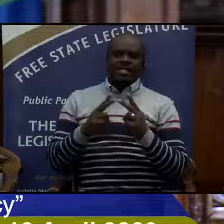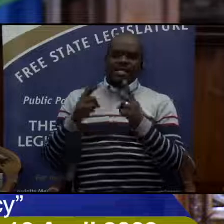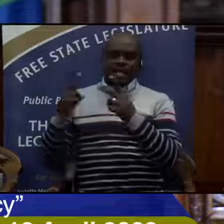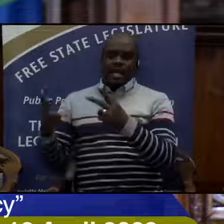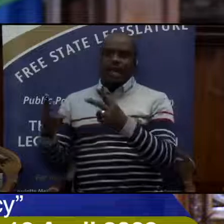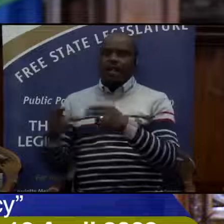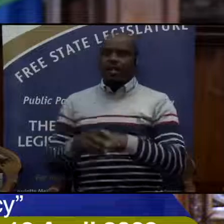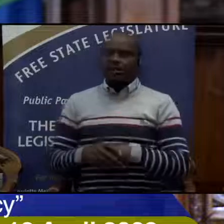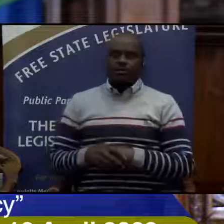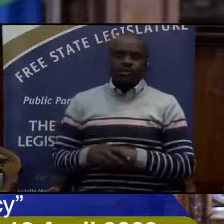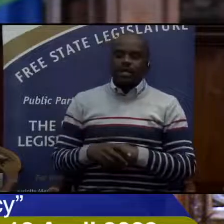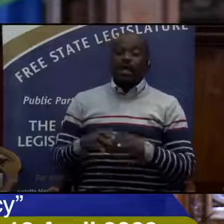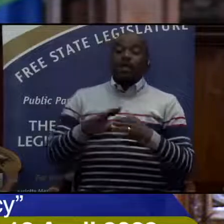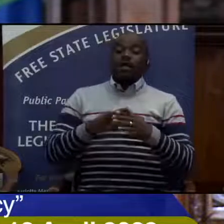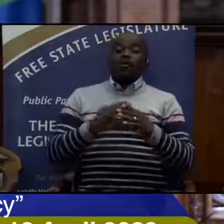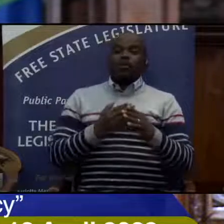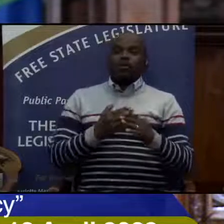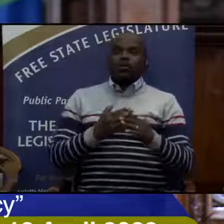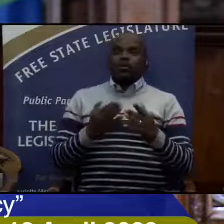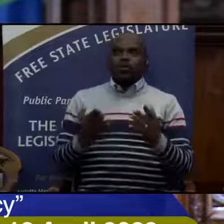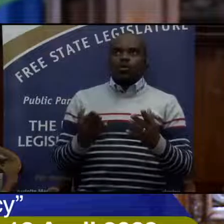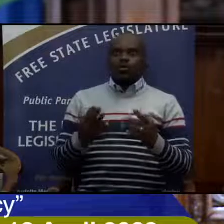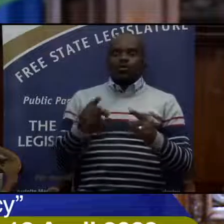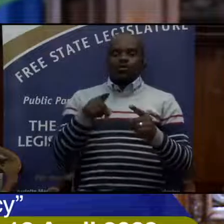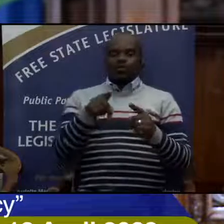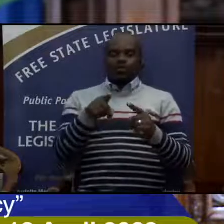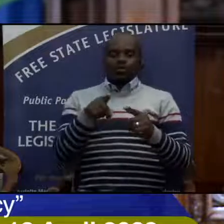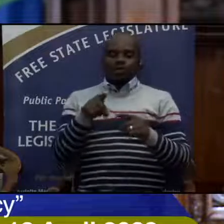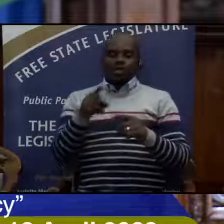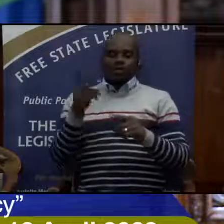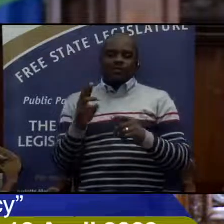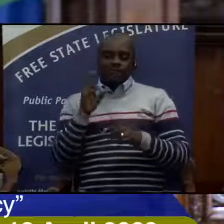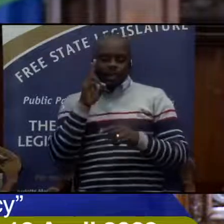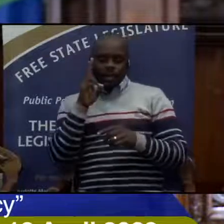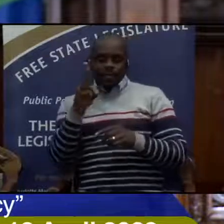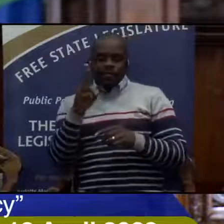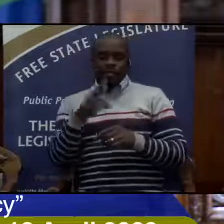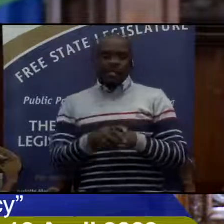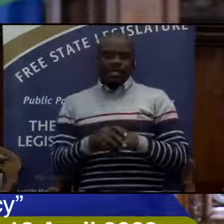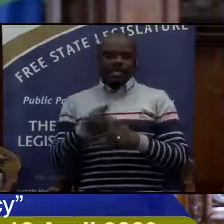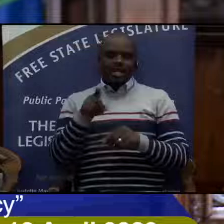legacy for the generations to come. I thank you, Honorable Premier.